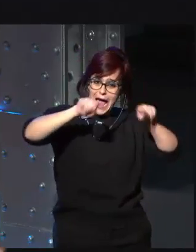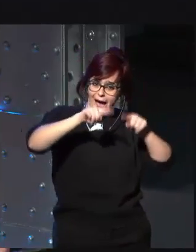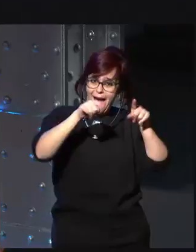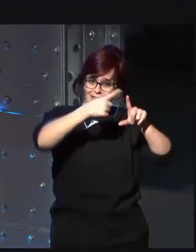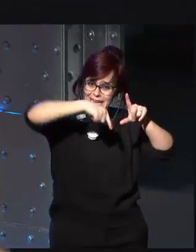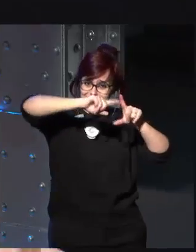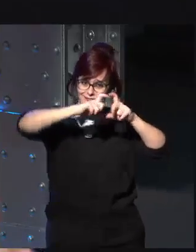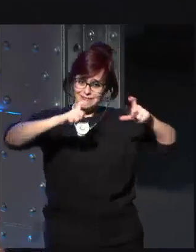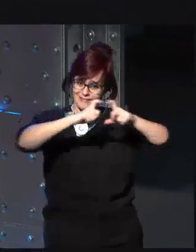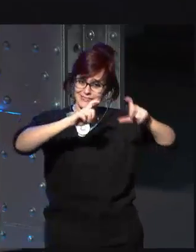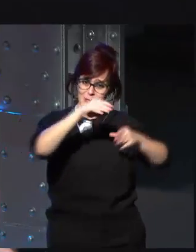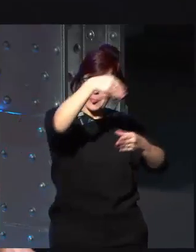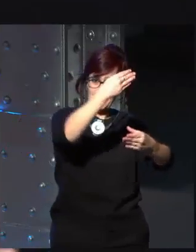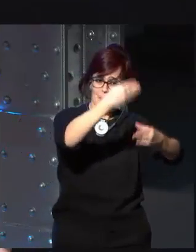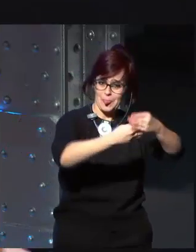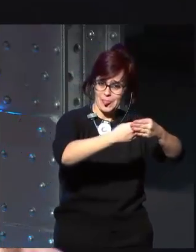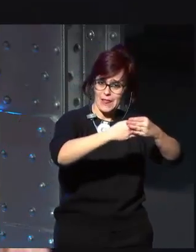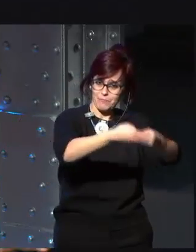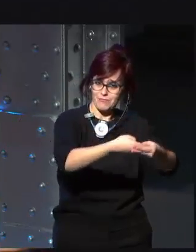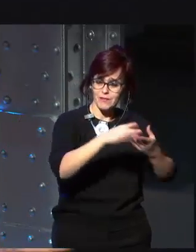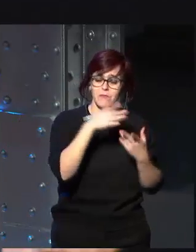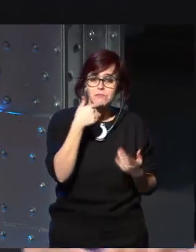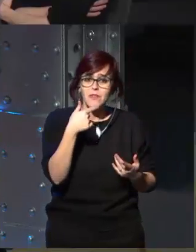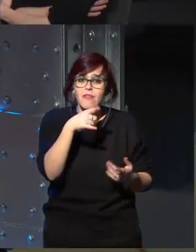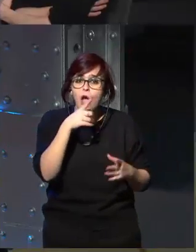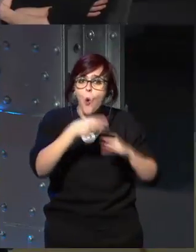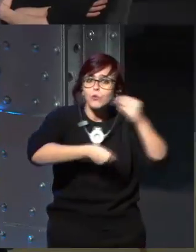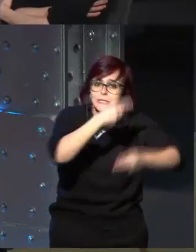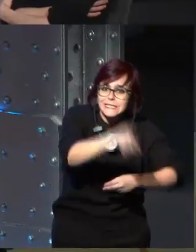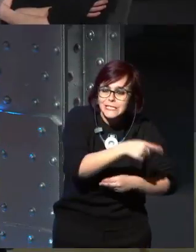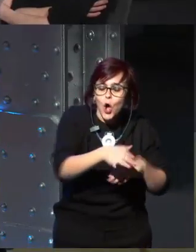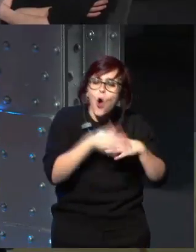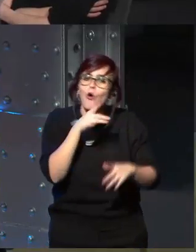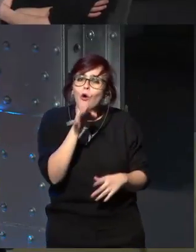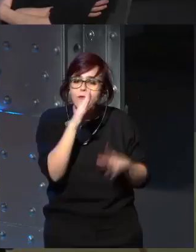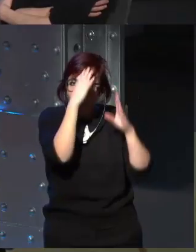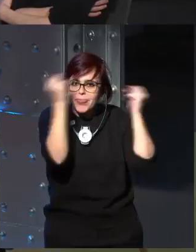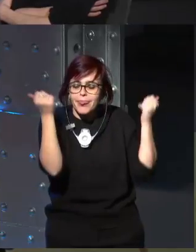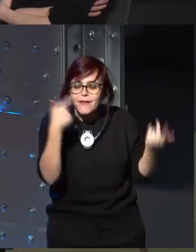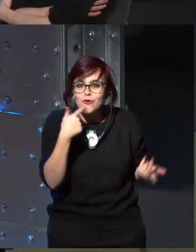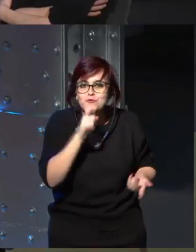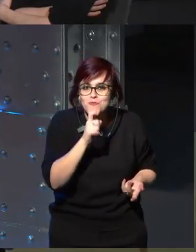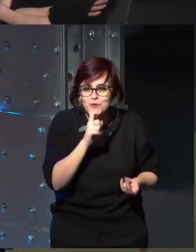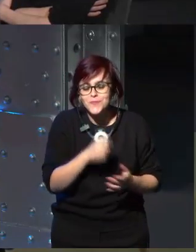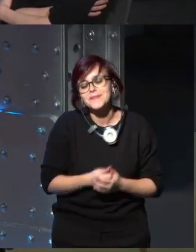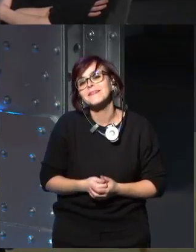you still listen to cassettes, or has it disappeared completely from your memory? How do you see that, Greg?